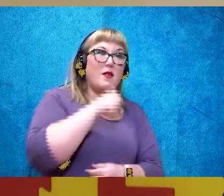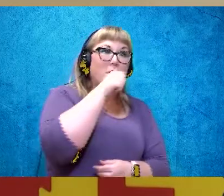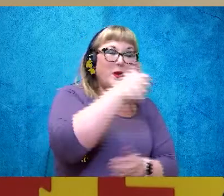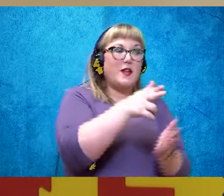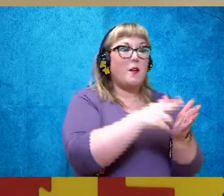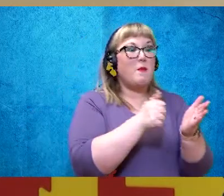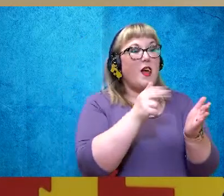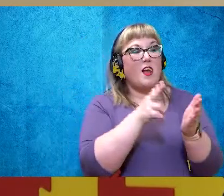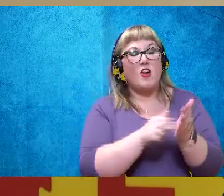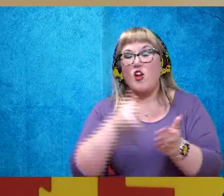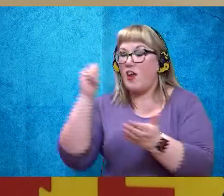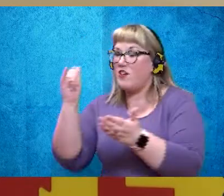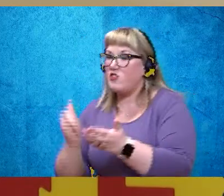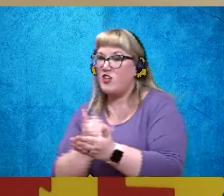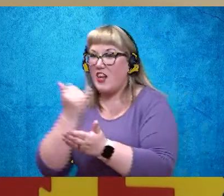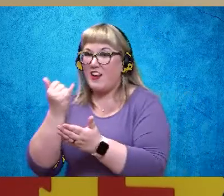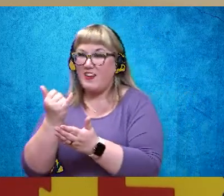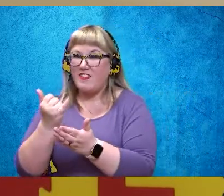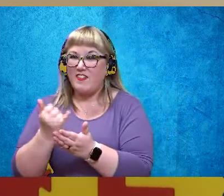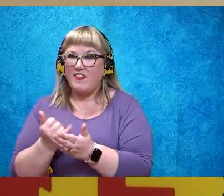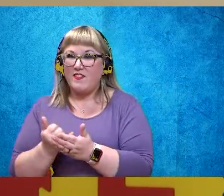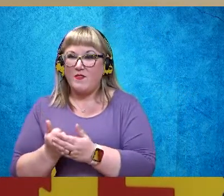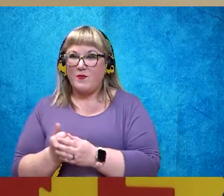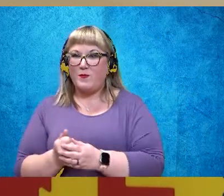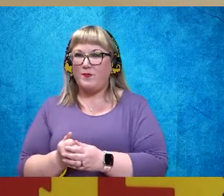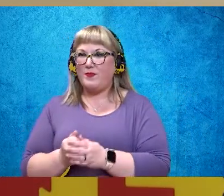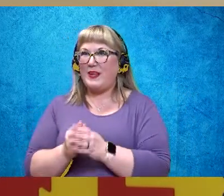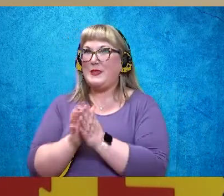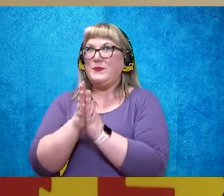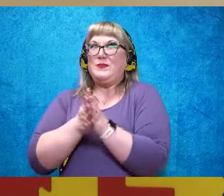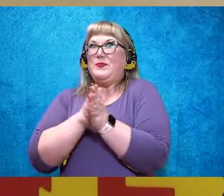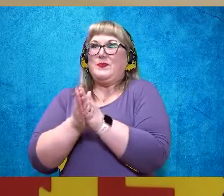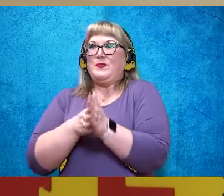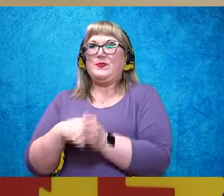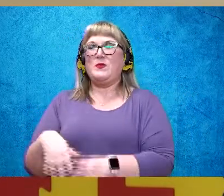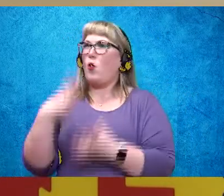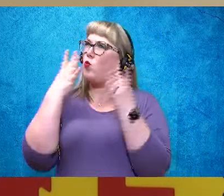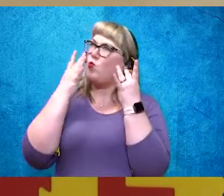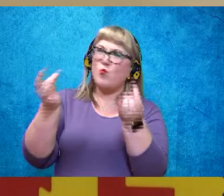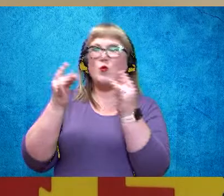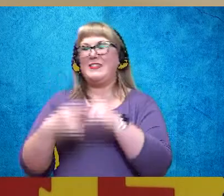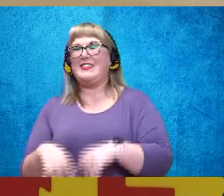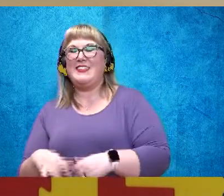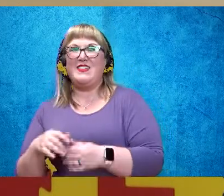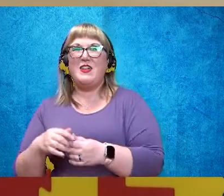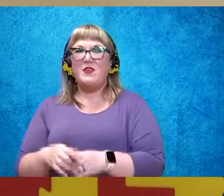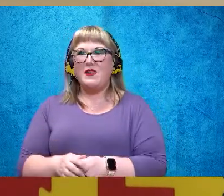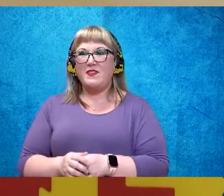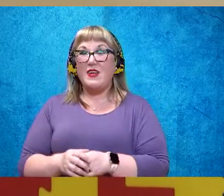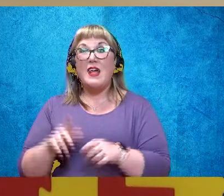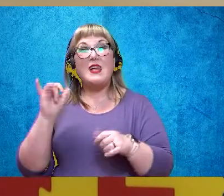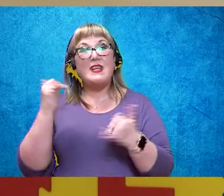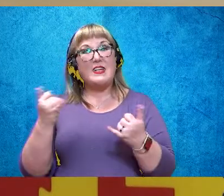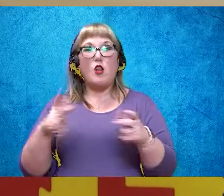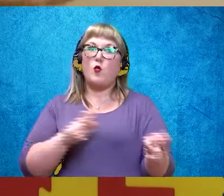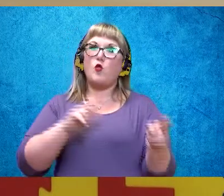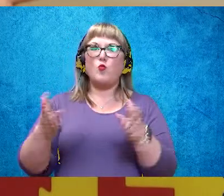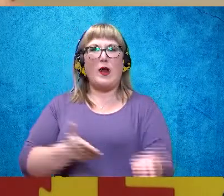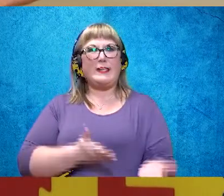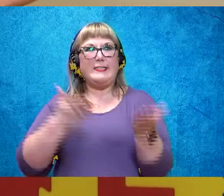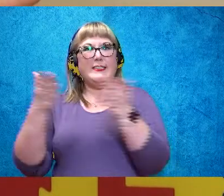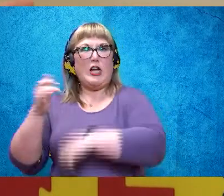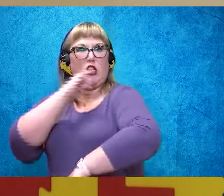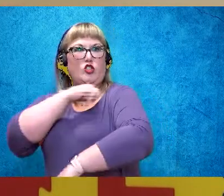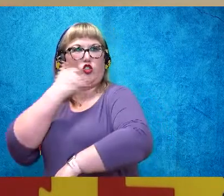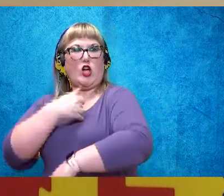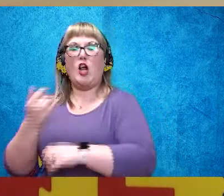Peanut, peanut butter, jelly. You make a great peanut butter and jelly sandwich. Now let's get ready to take Johnny to work because he has his peanut